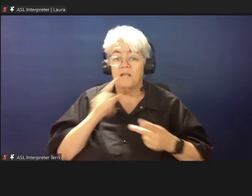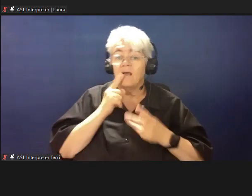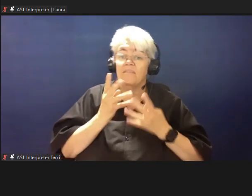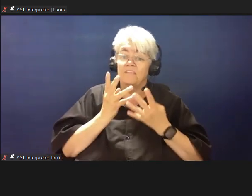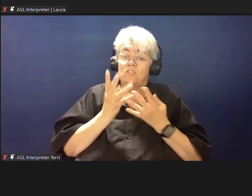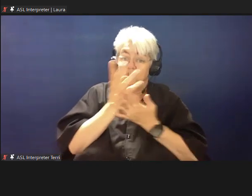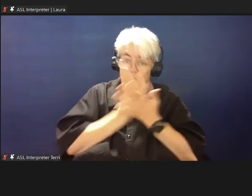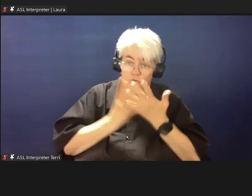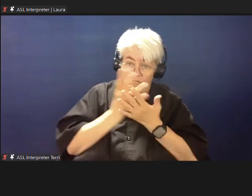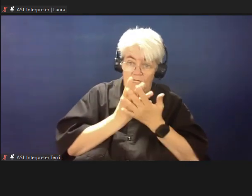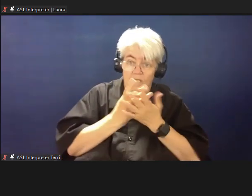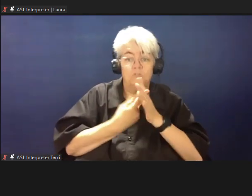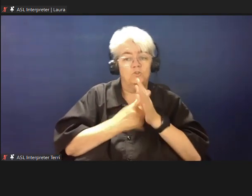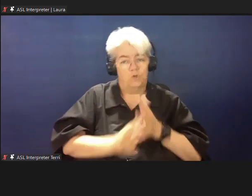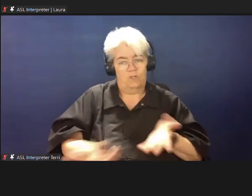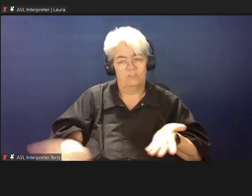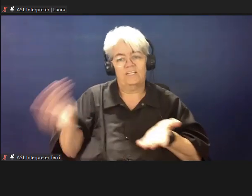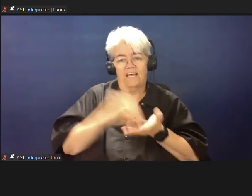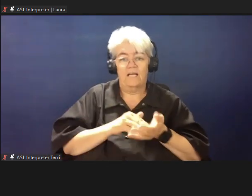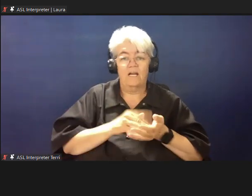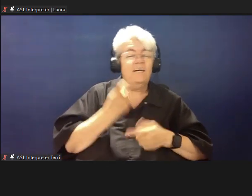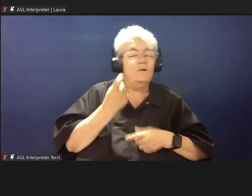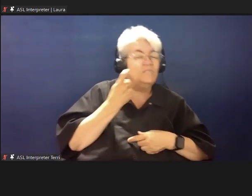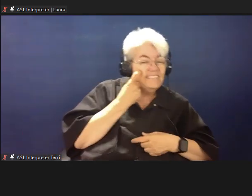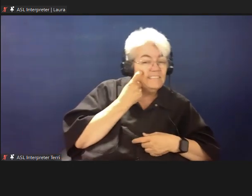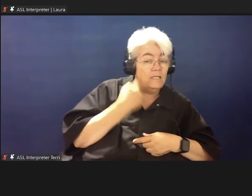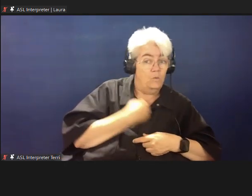by repeating the conditioning process